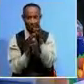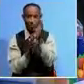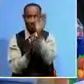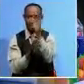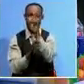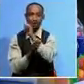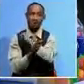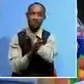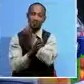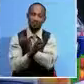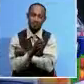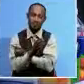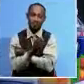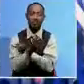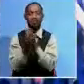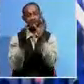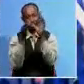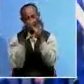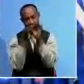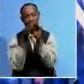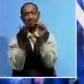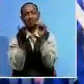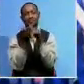mandate by reuniting this country,